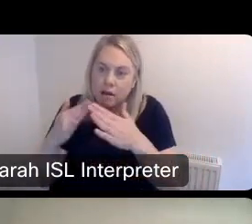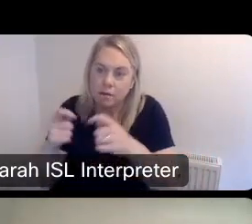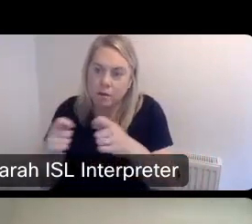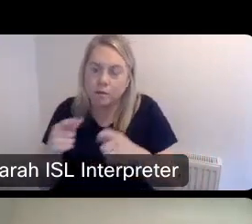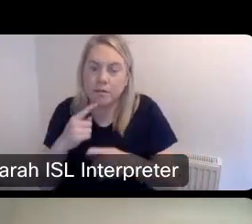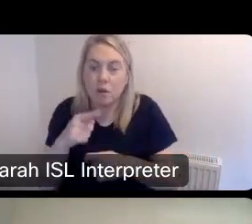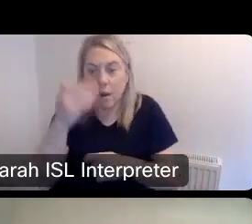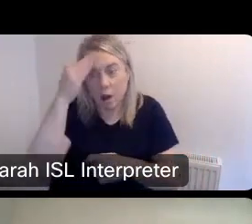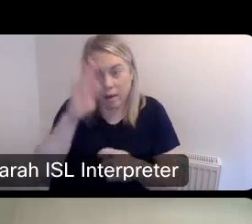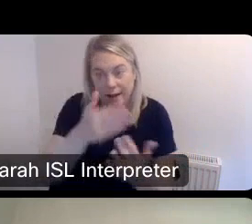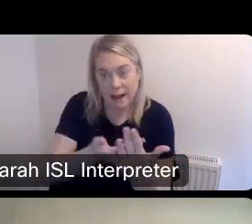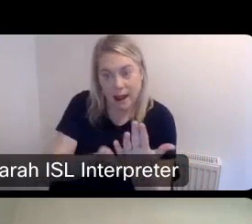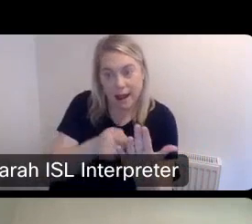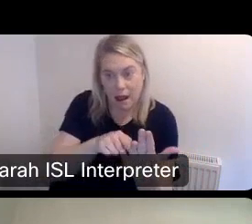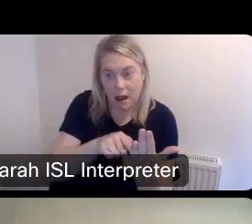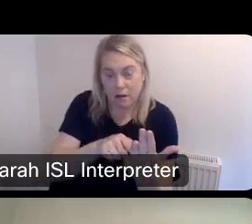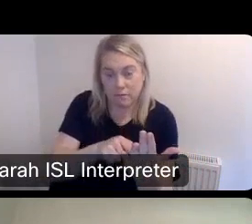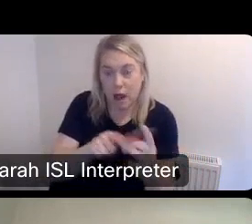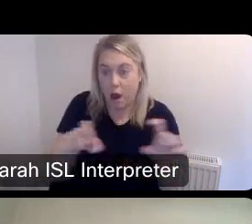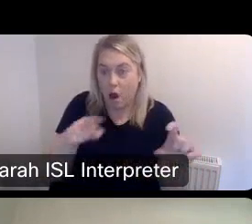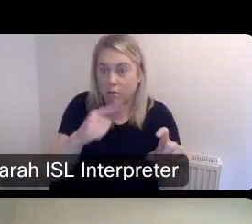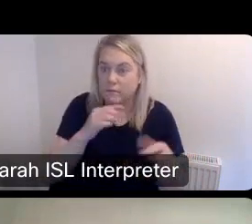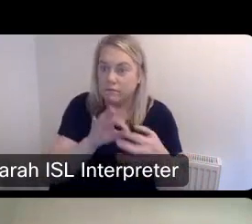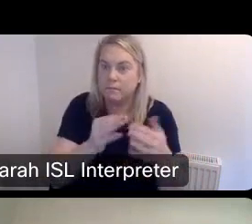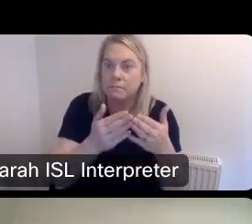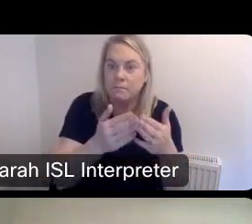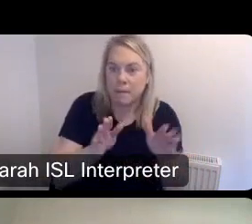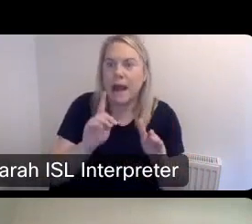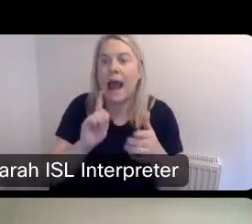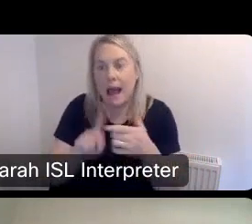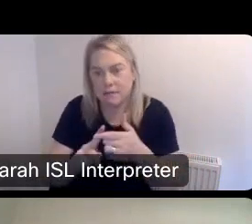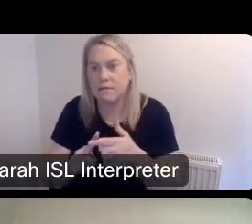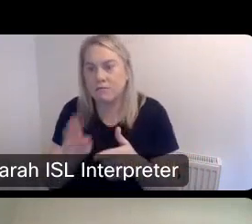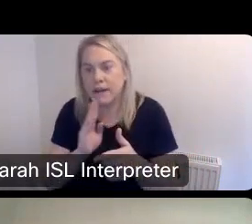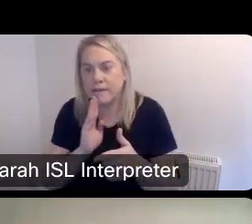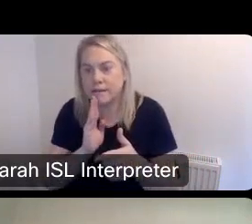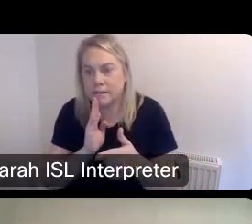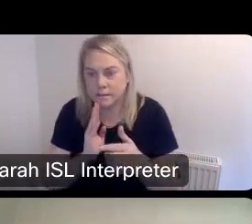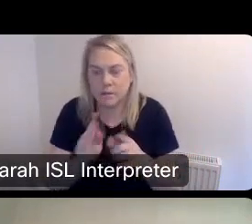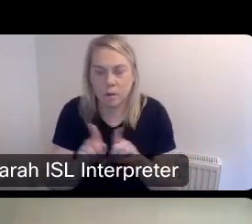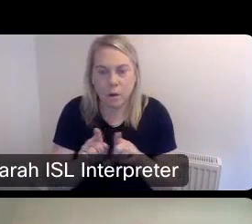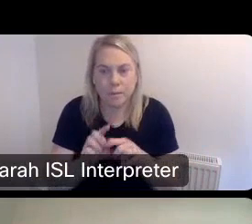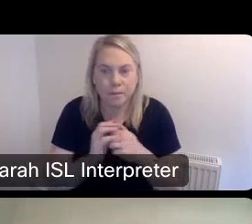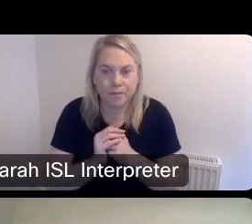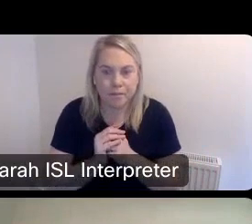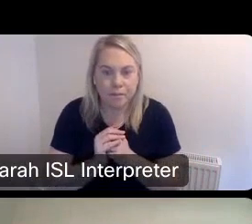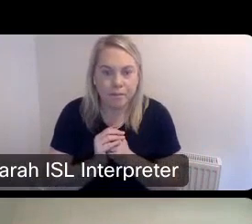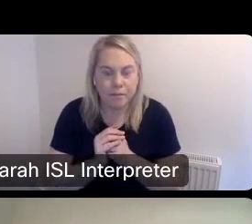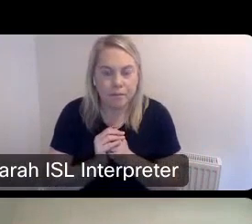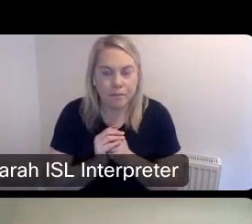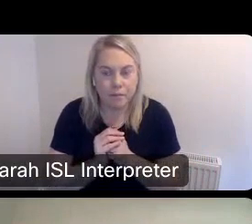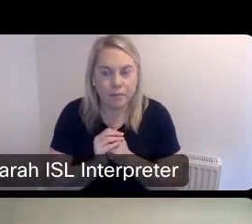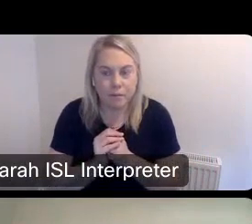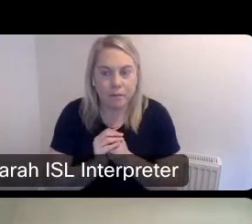this legislation is applicable to the private setting, not just the public setting for us here in the HSE.